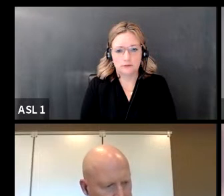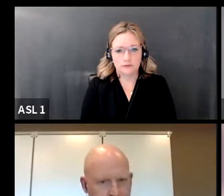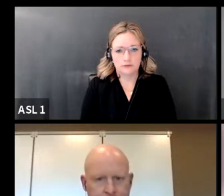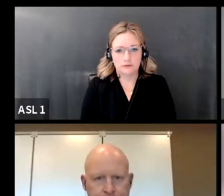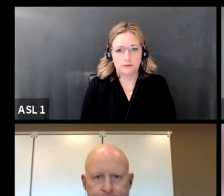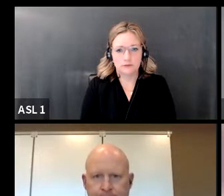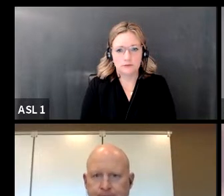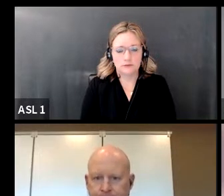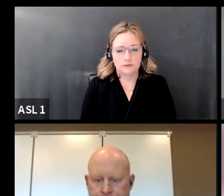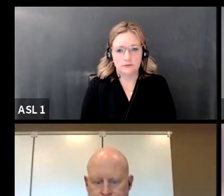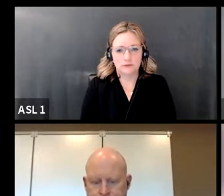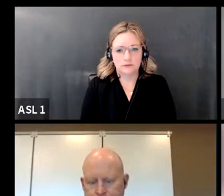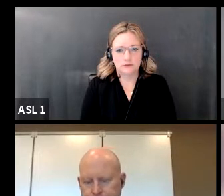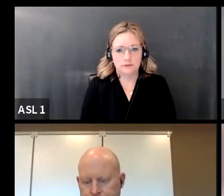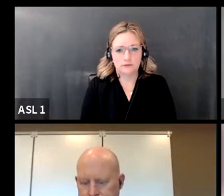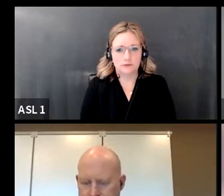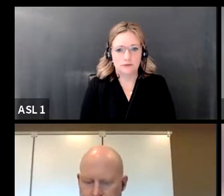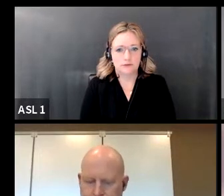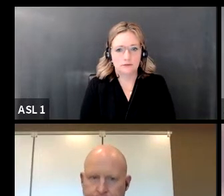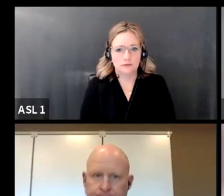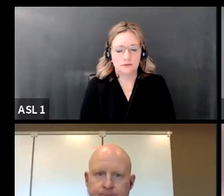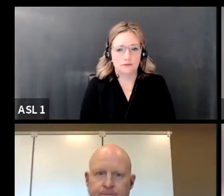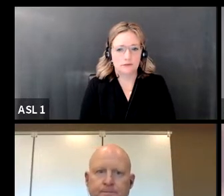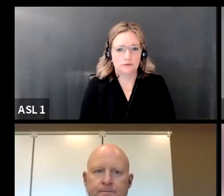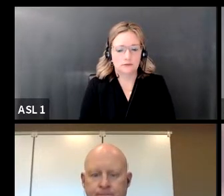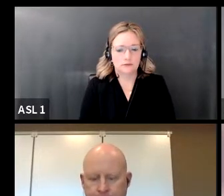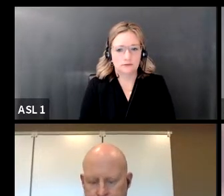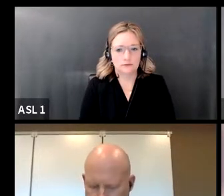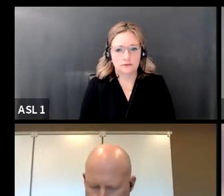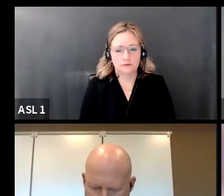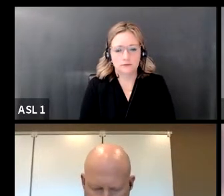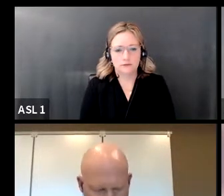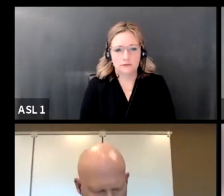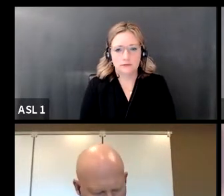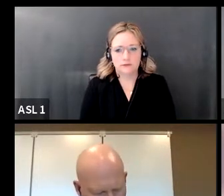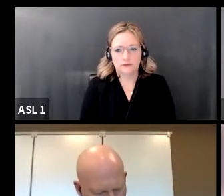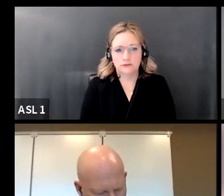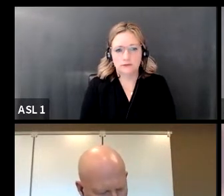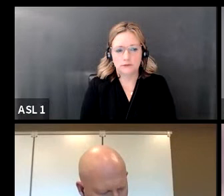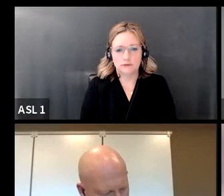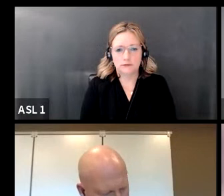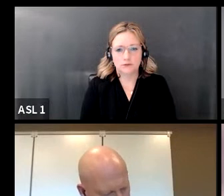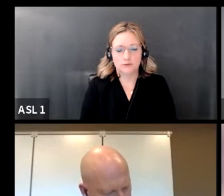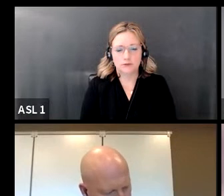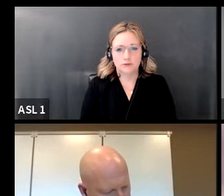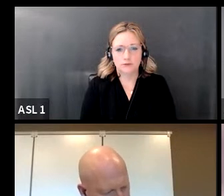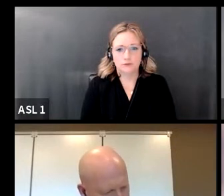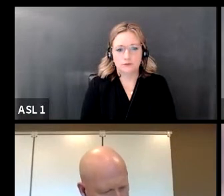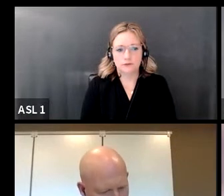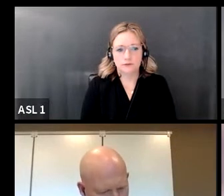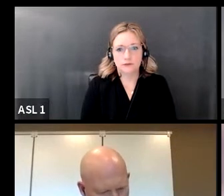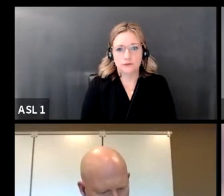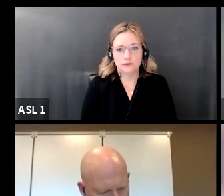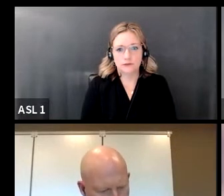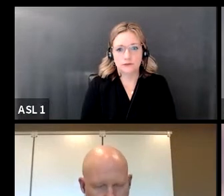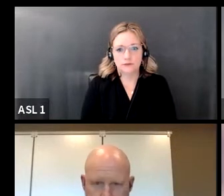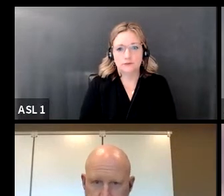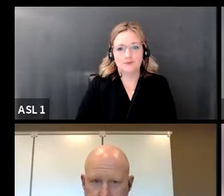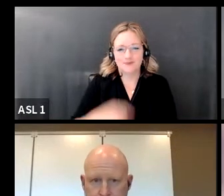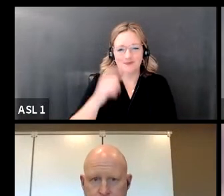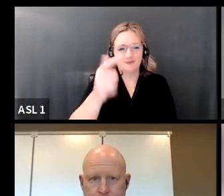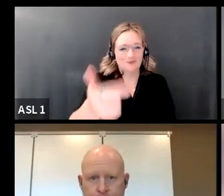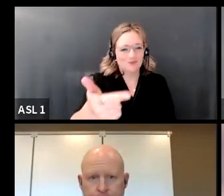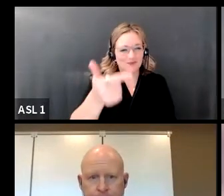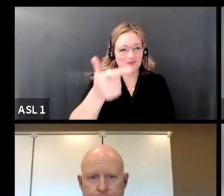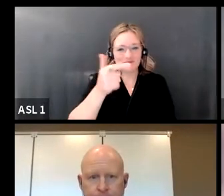council how long it will take to be in in action if you can enlighten me please yes so you can't direct city